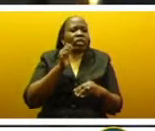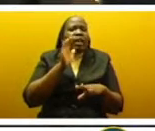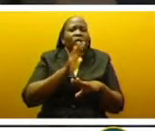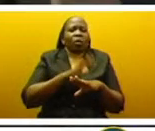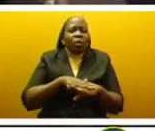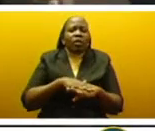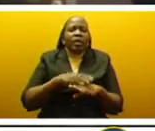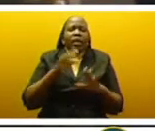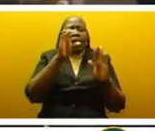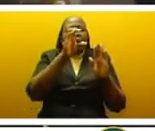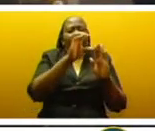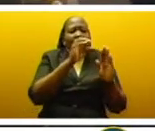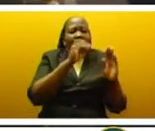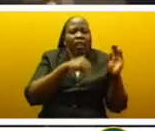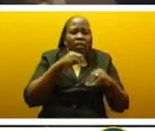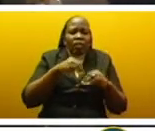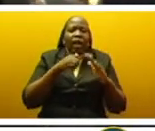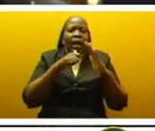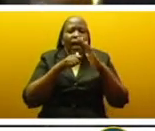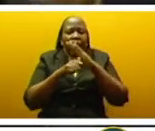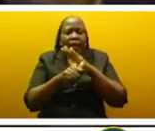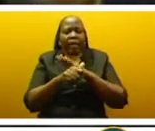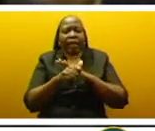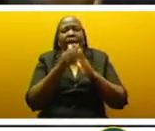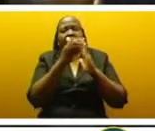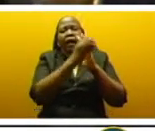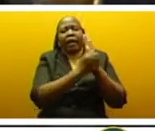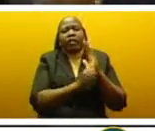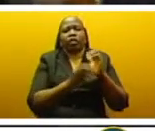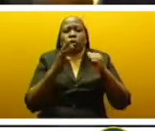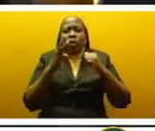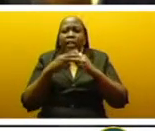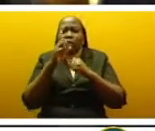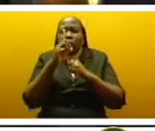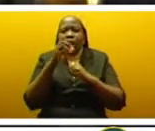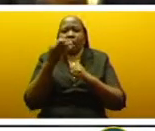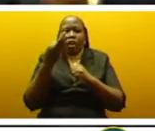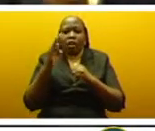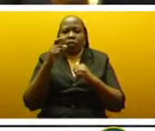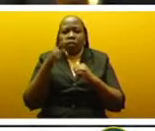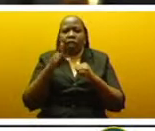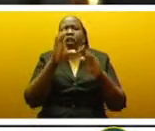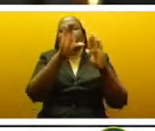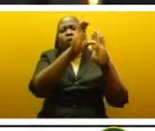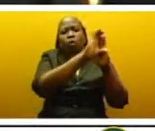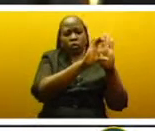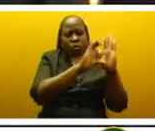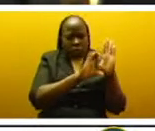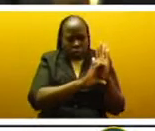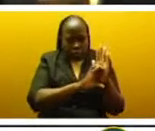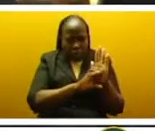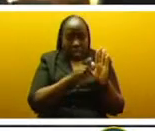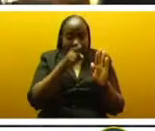under Article 81 of the Constitution. The process matters.